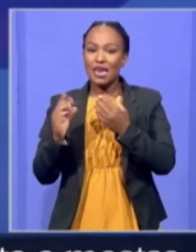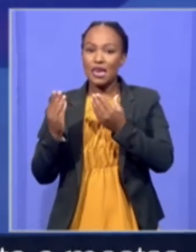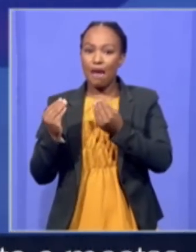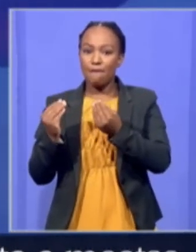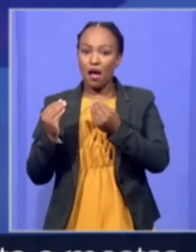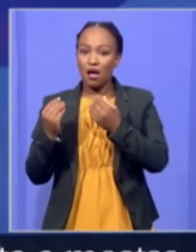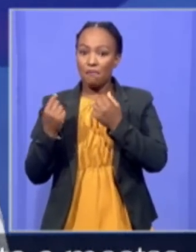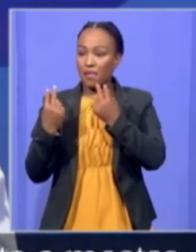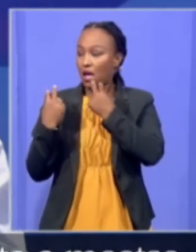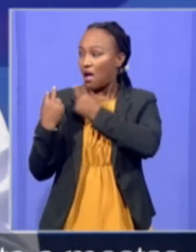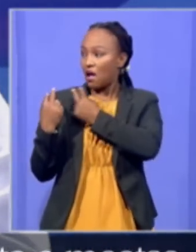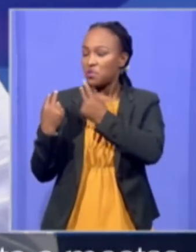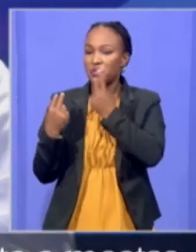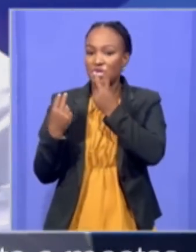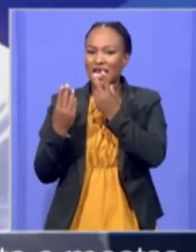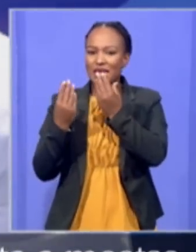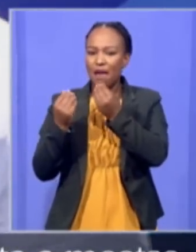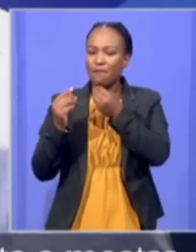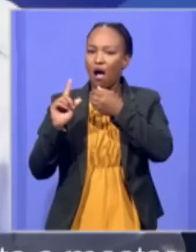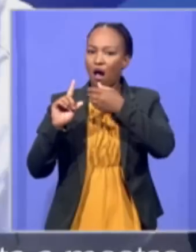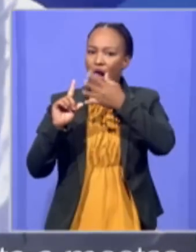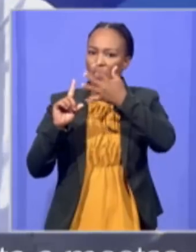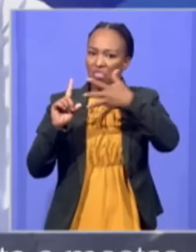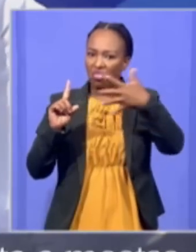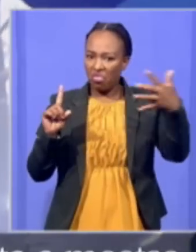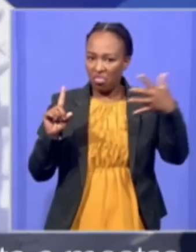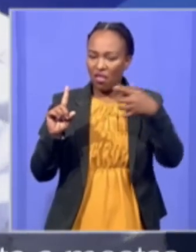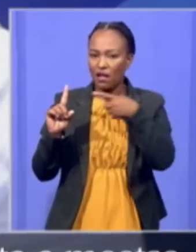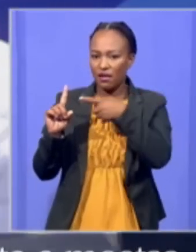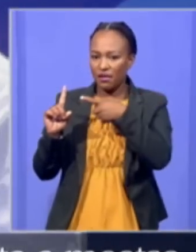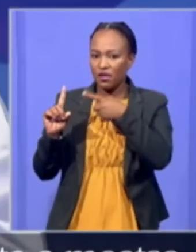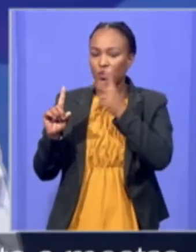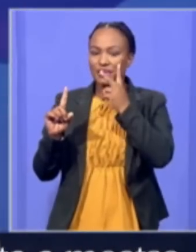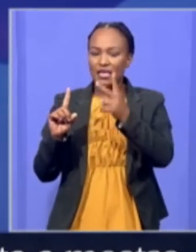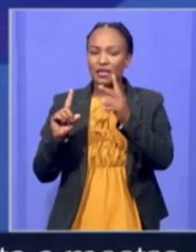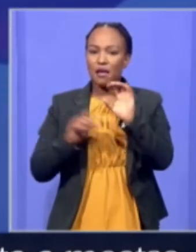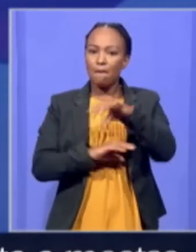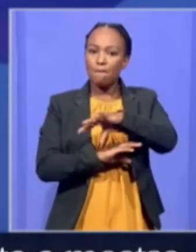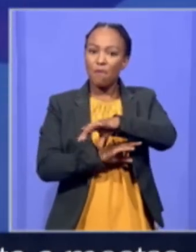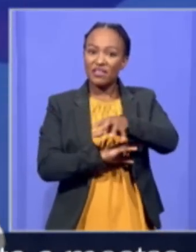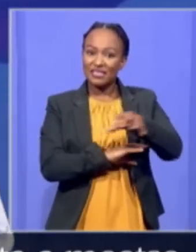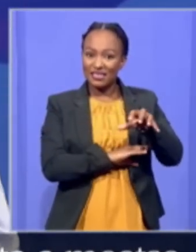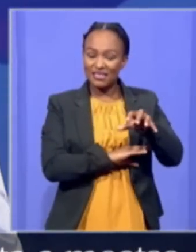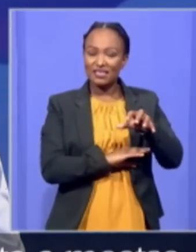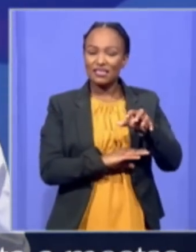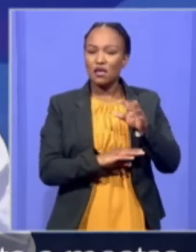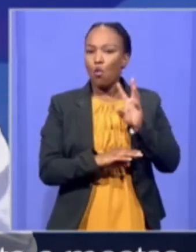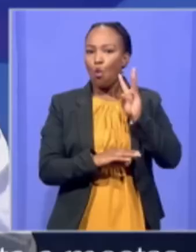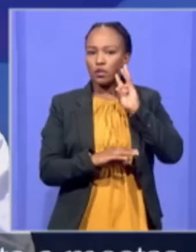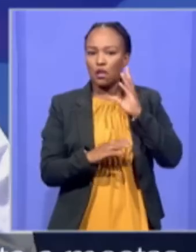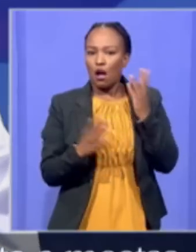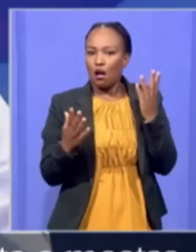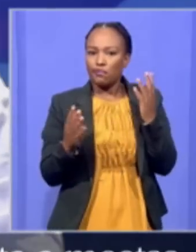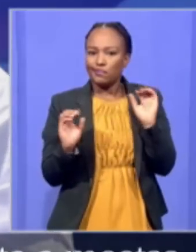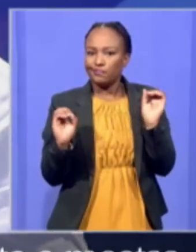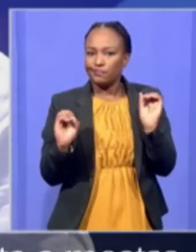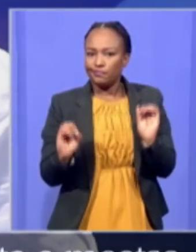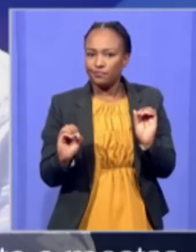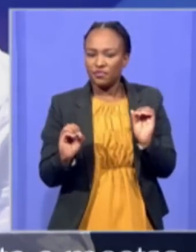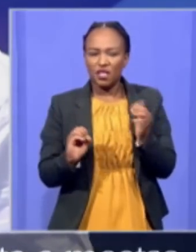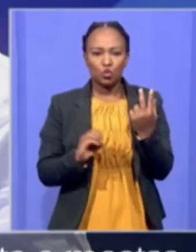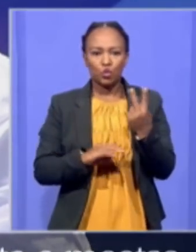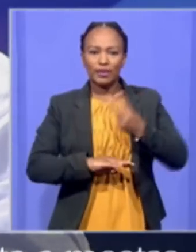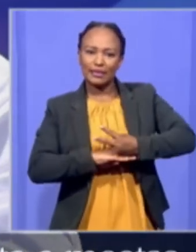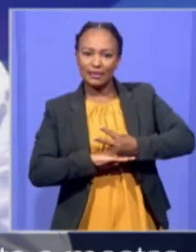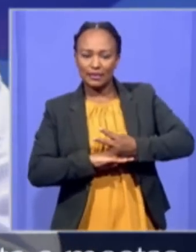plain as day. These are the provinces and the metros that have experienced water interruptions for more than 2